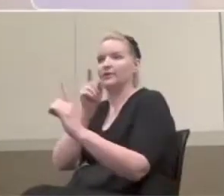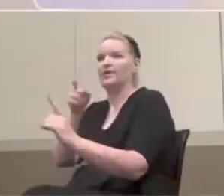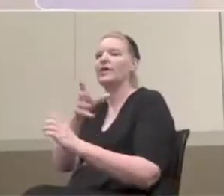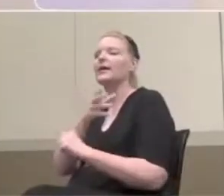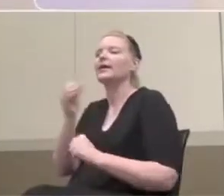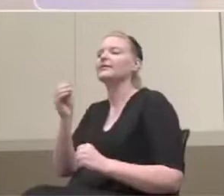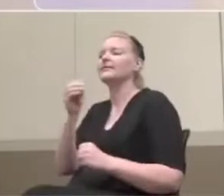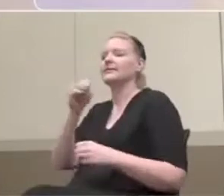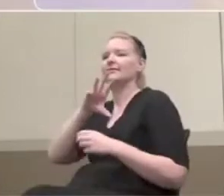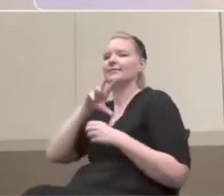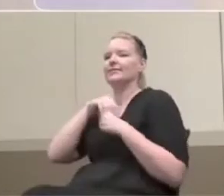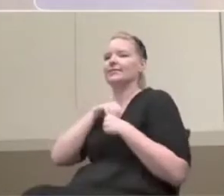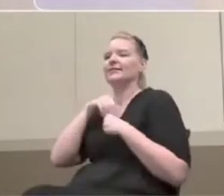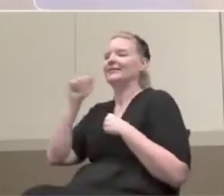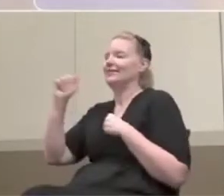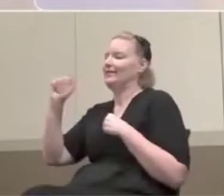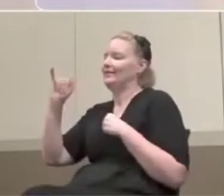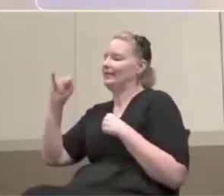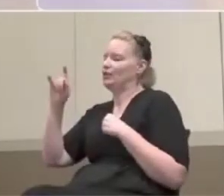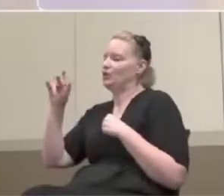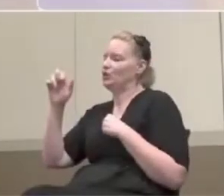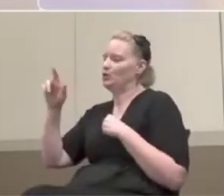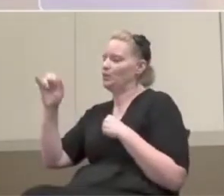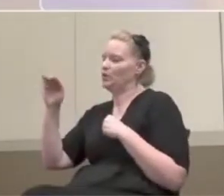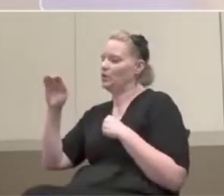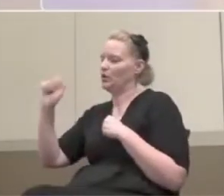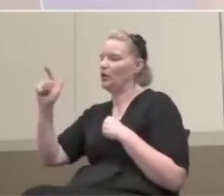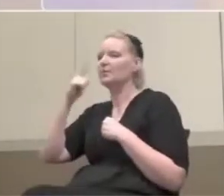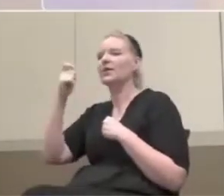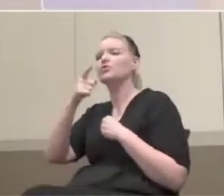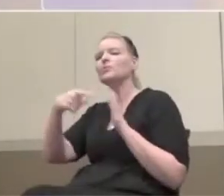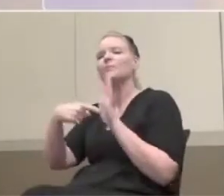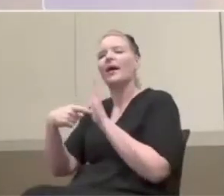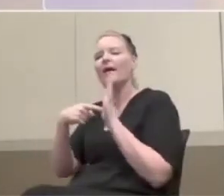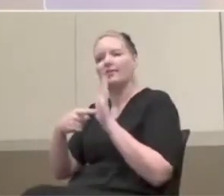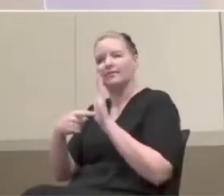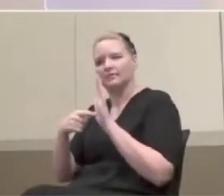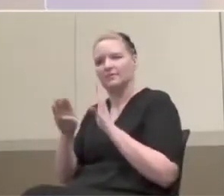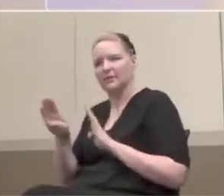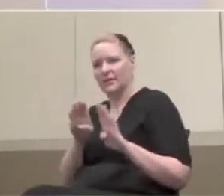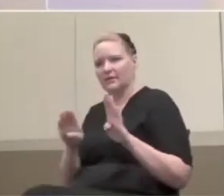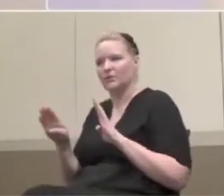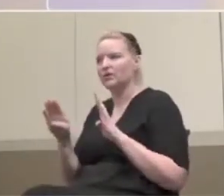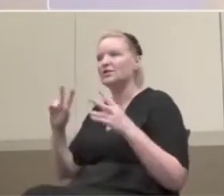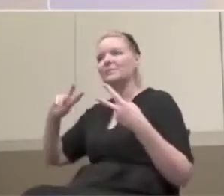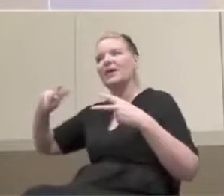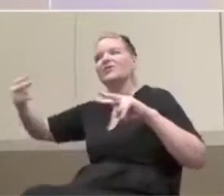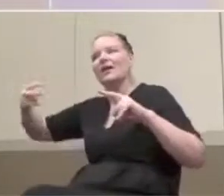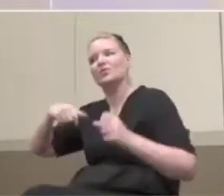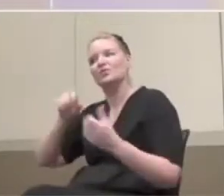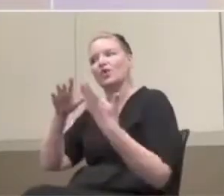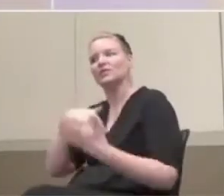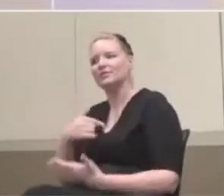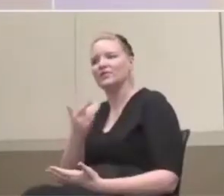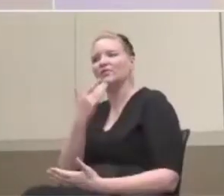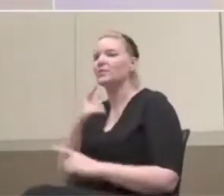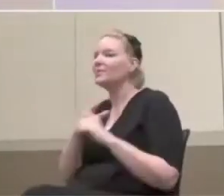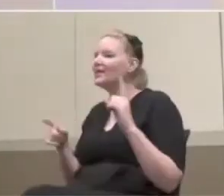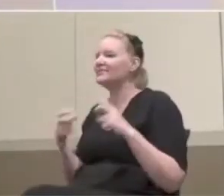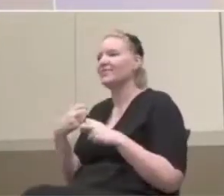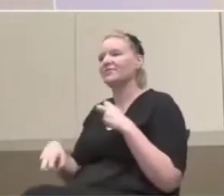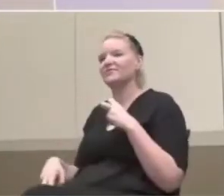interpersonal, because you're modeling behavior. So I love paradoxical approaches. They're tricky though, because if you don't know what you're doing